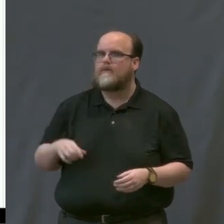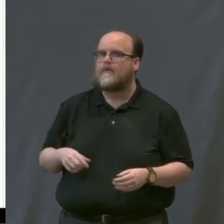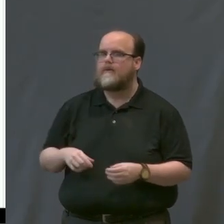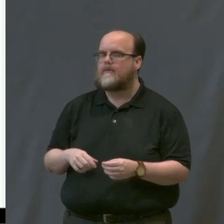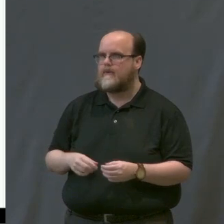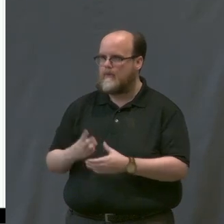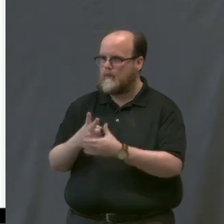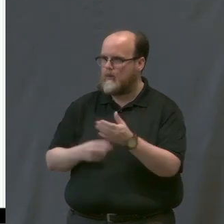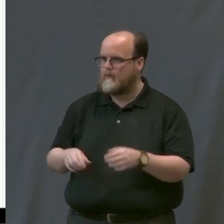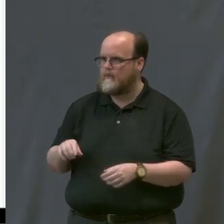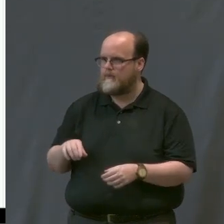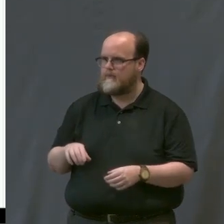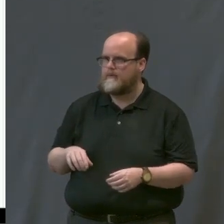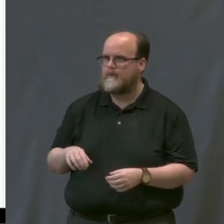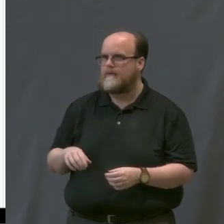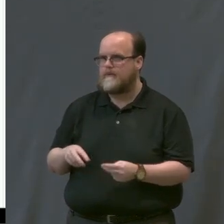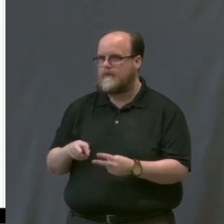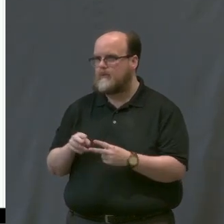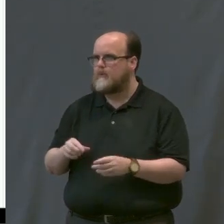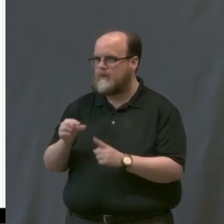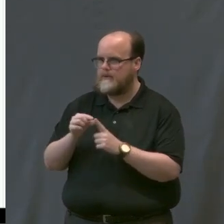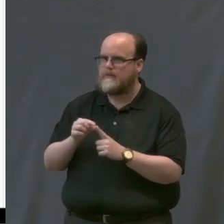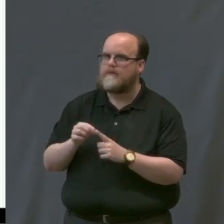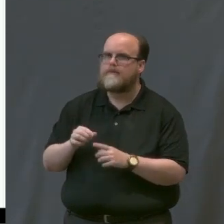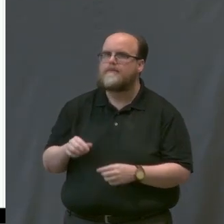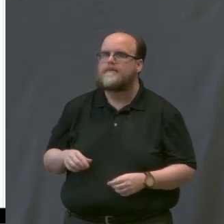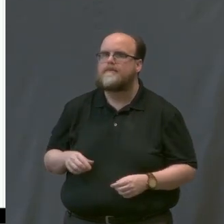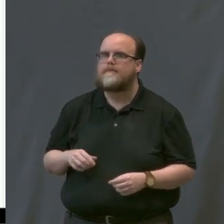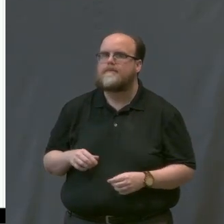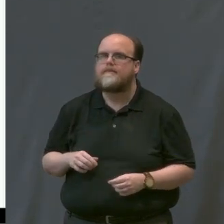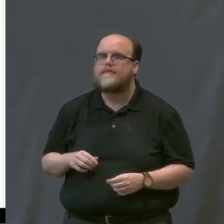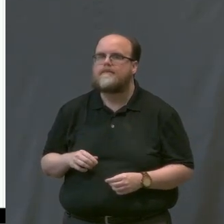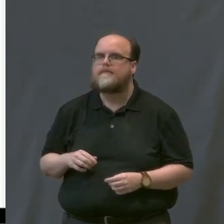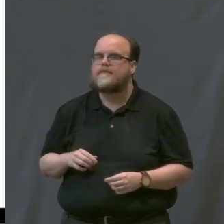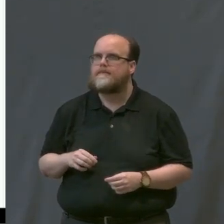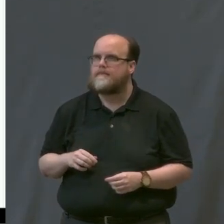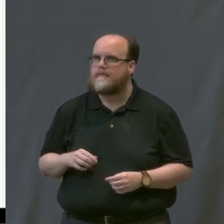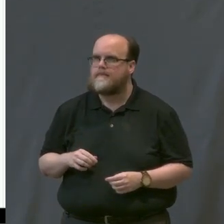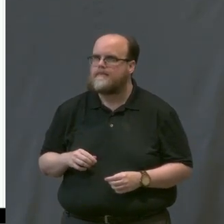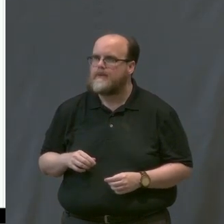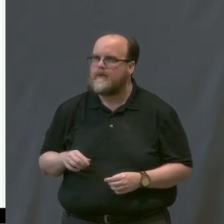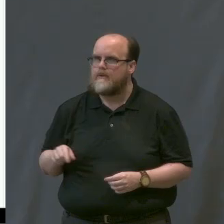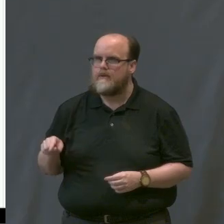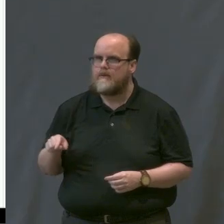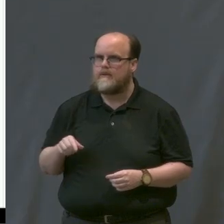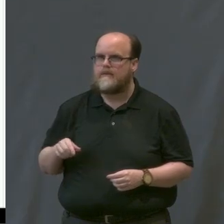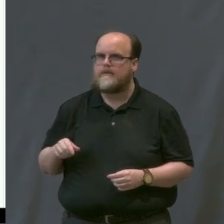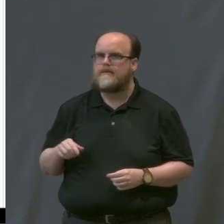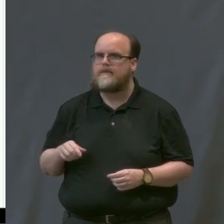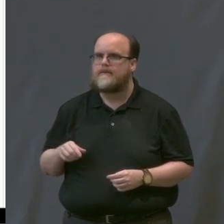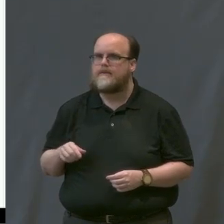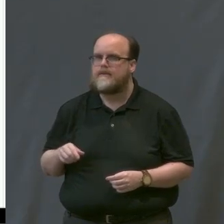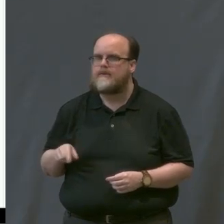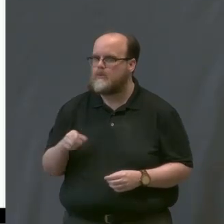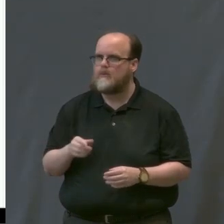of those words, please, and see what you come up with. You will get a very clear definition, a